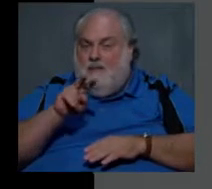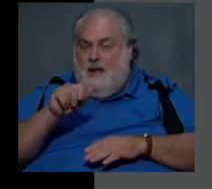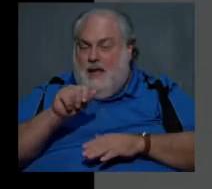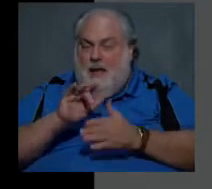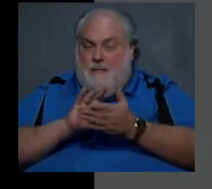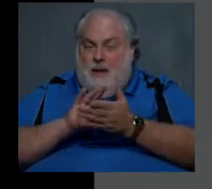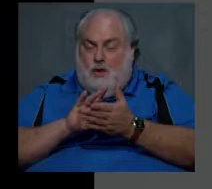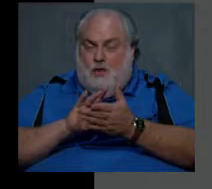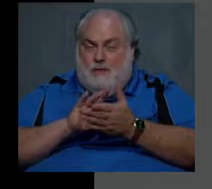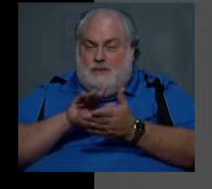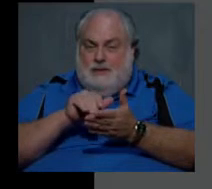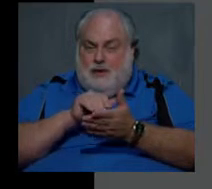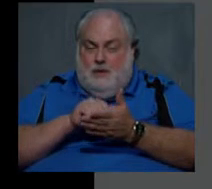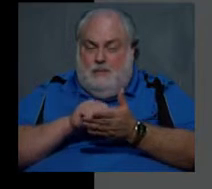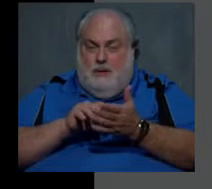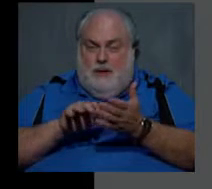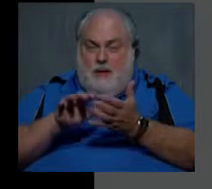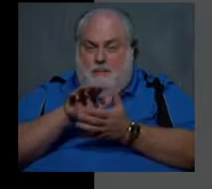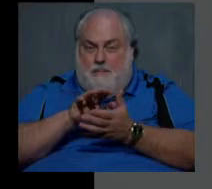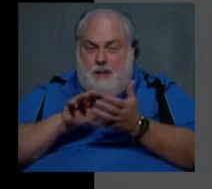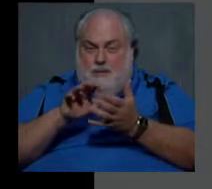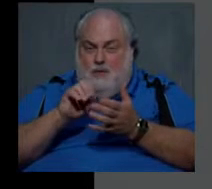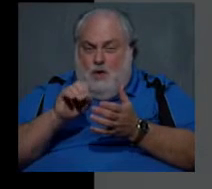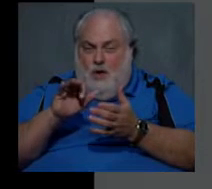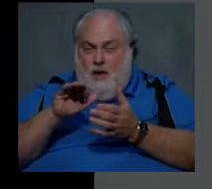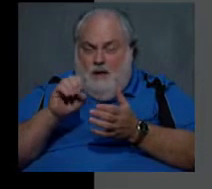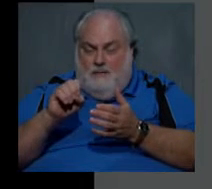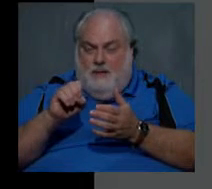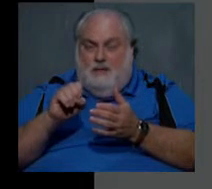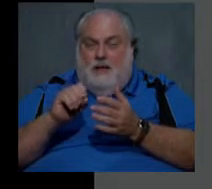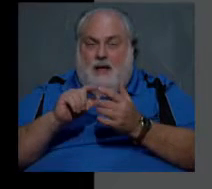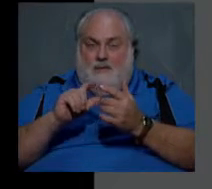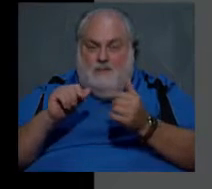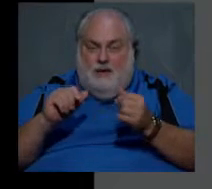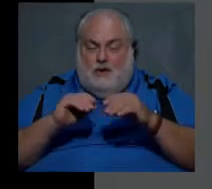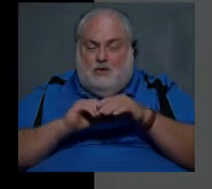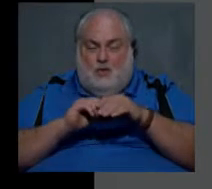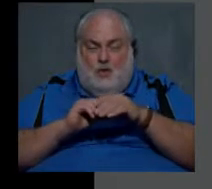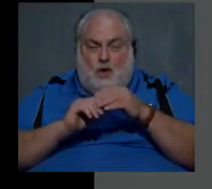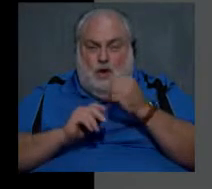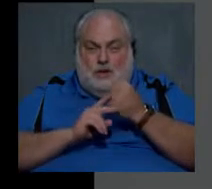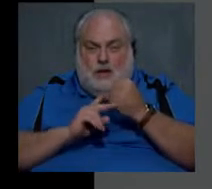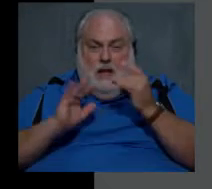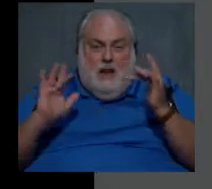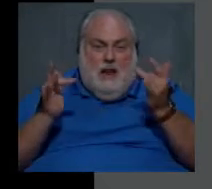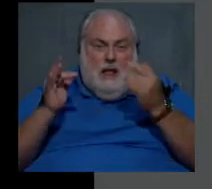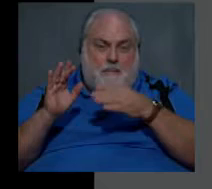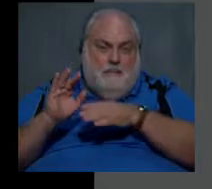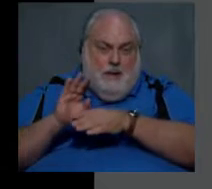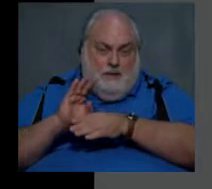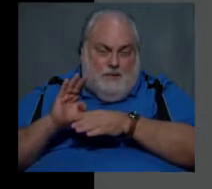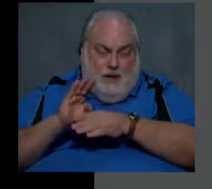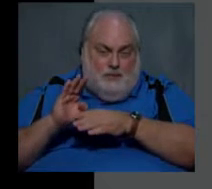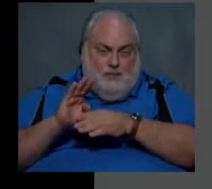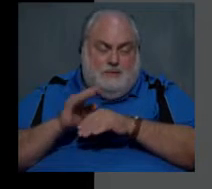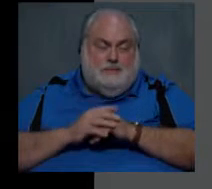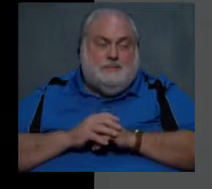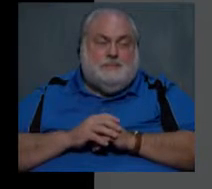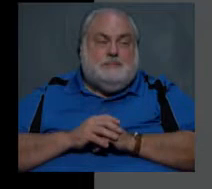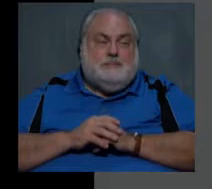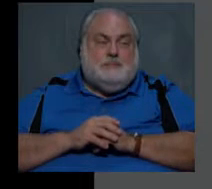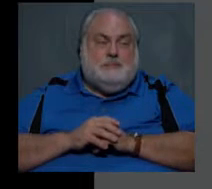as a mix of office, mini storage, clinics, records and document storage, cold storage, light manufacturing, and other similar